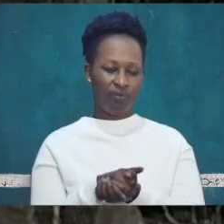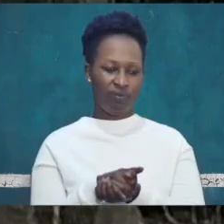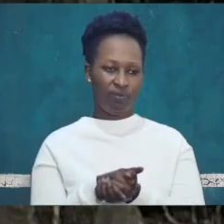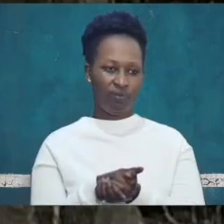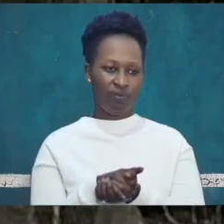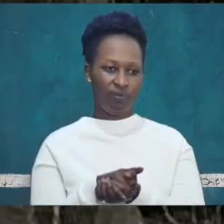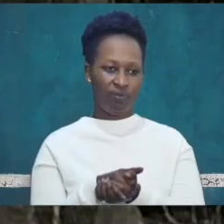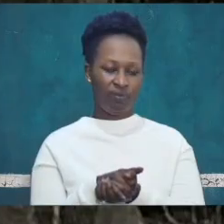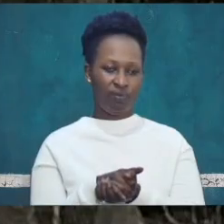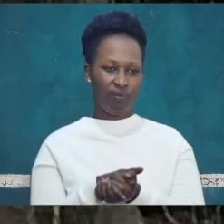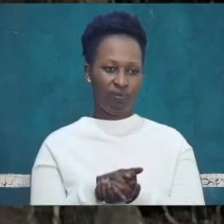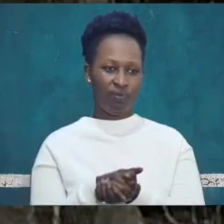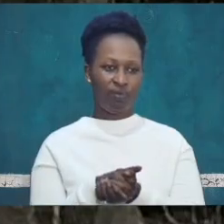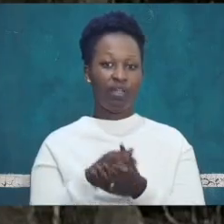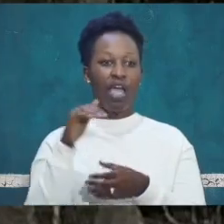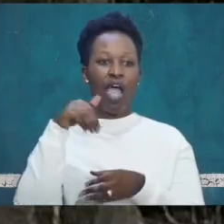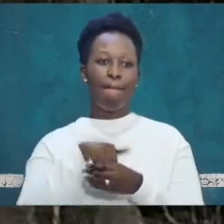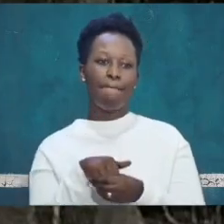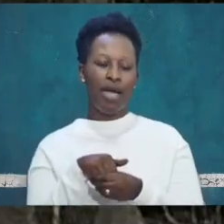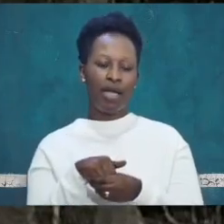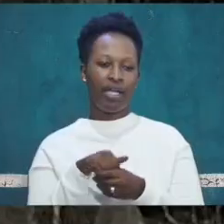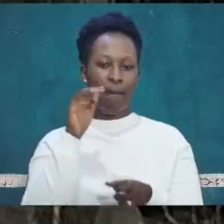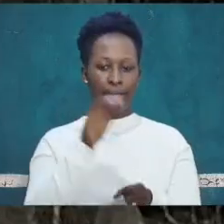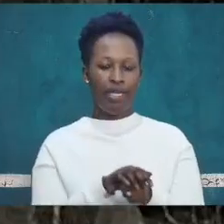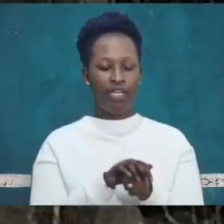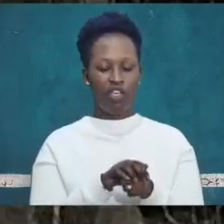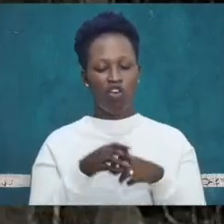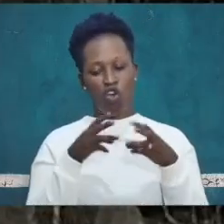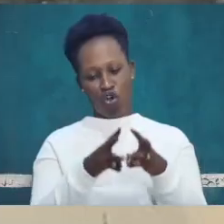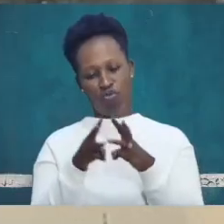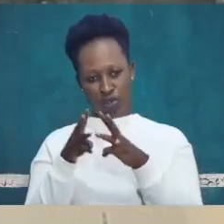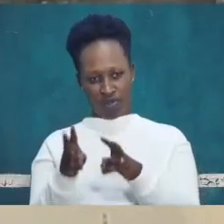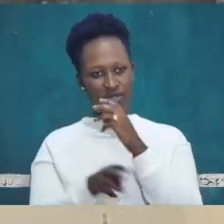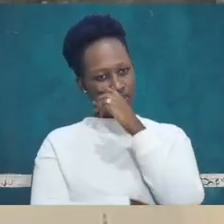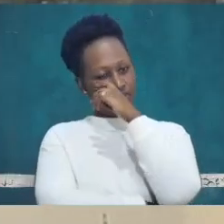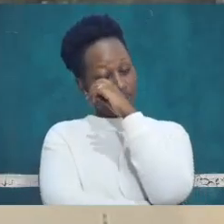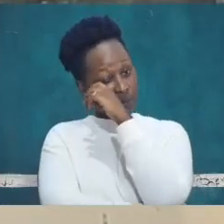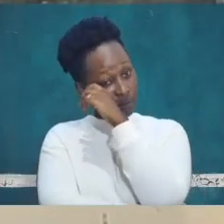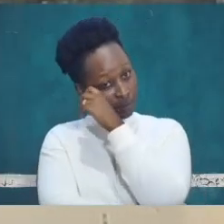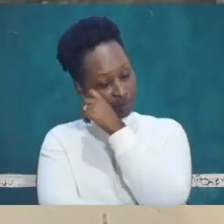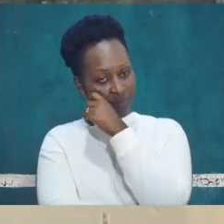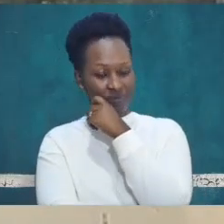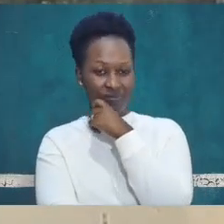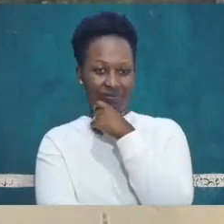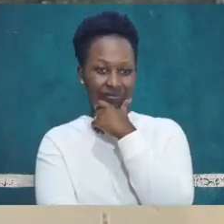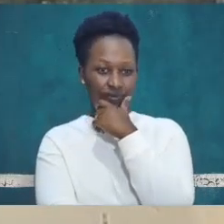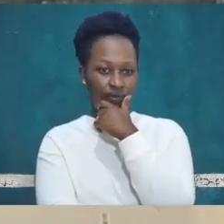on what to purchase among many options. Among many